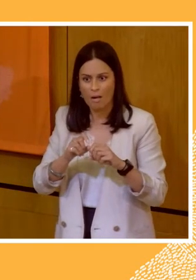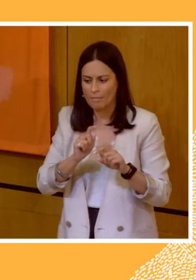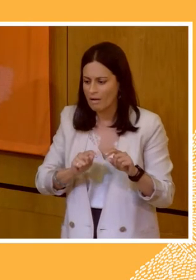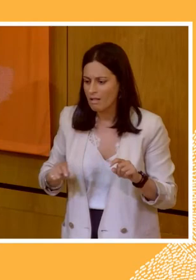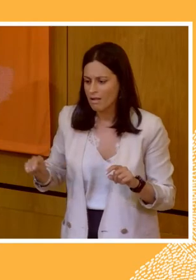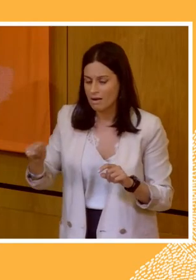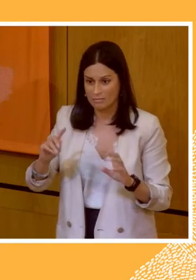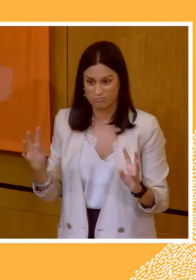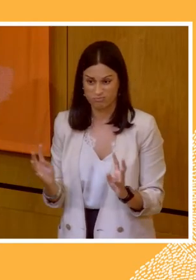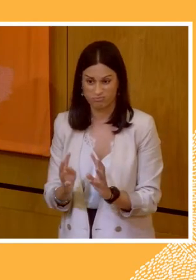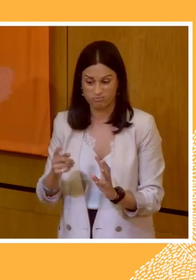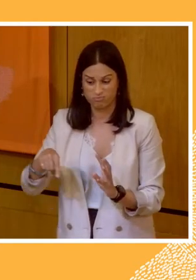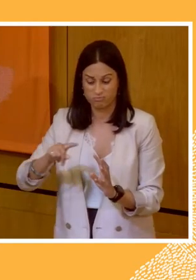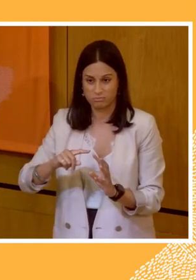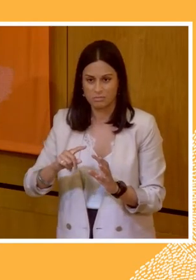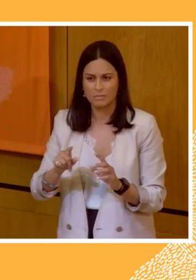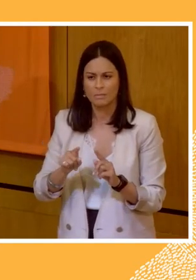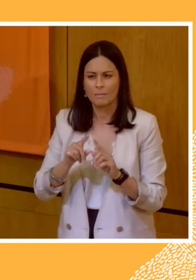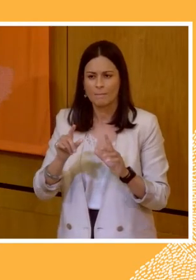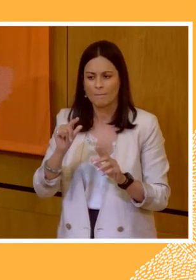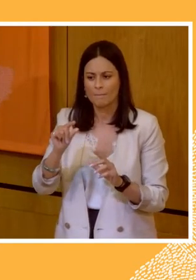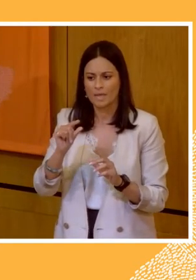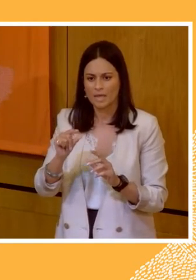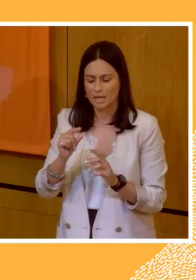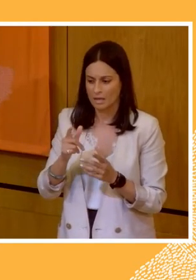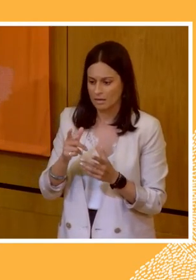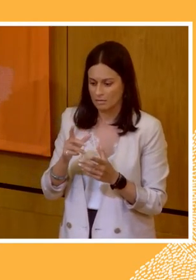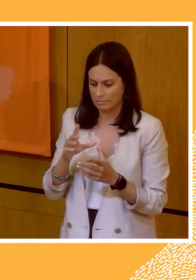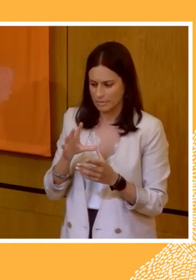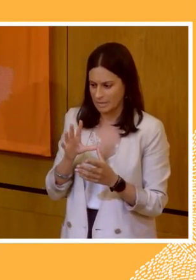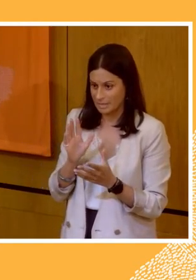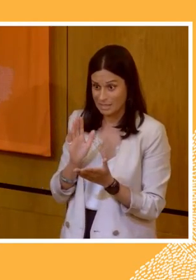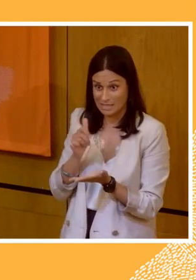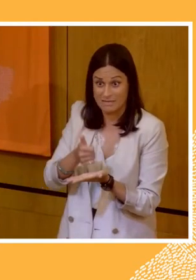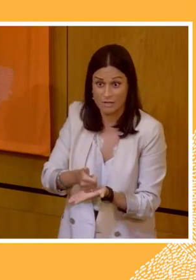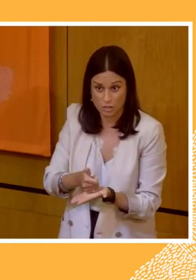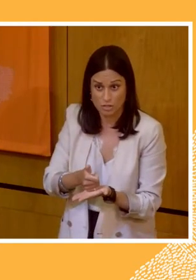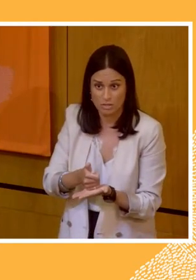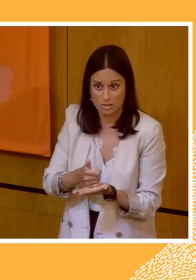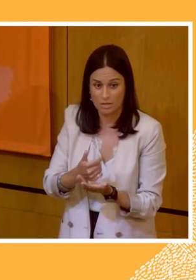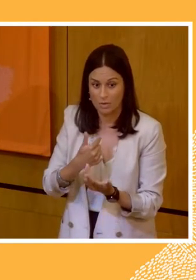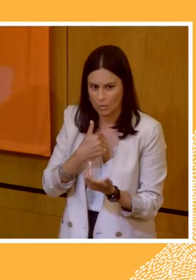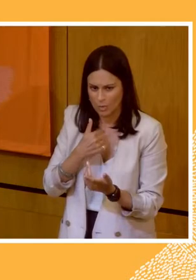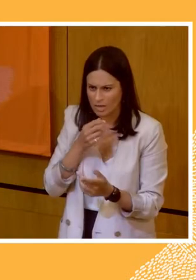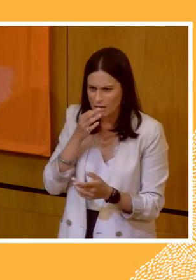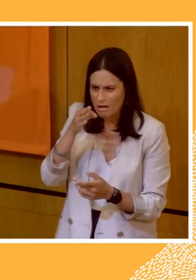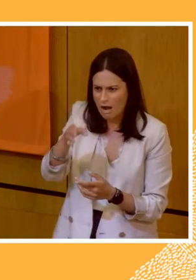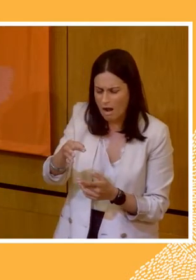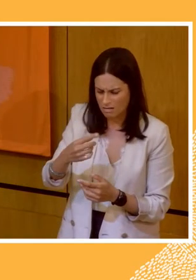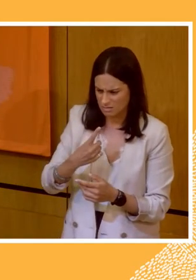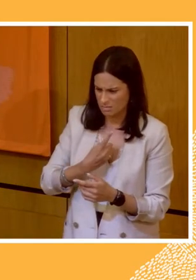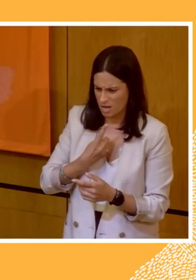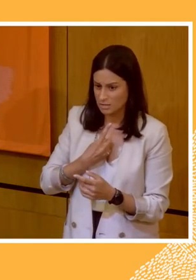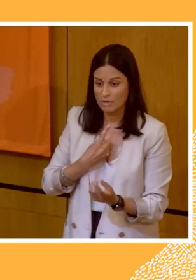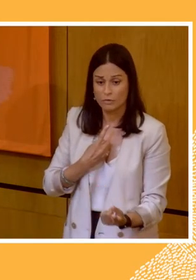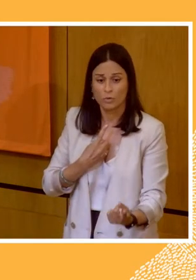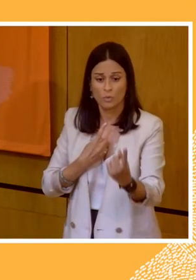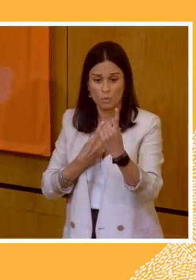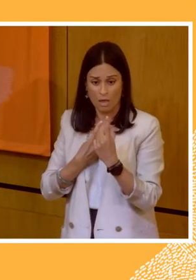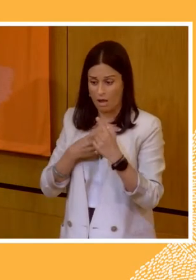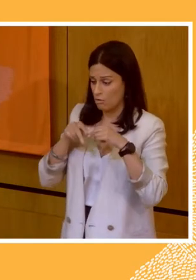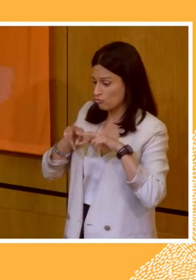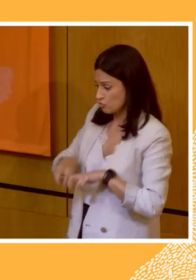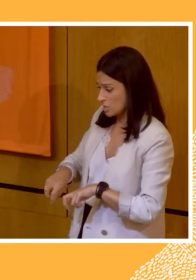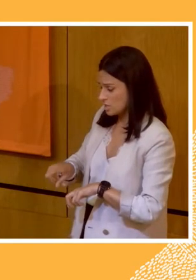it also had some bit of the intervention purpose. That is what I always ask about myself. When you come to do